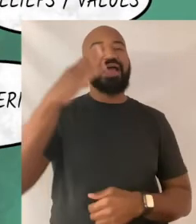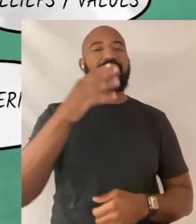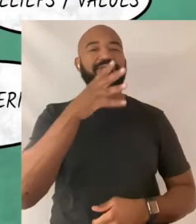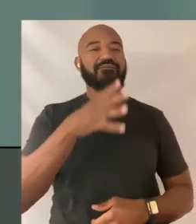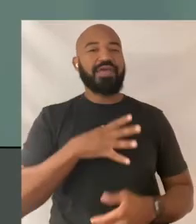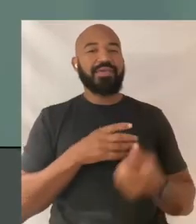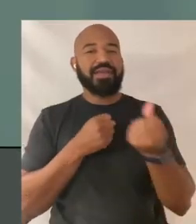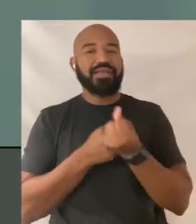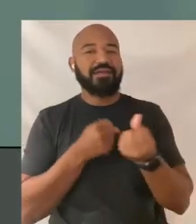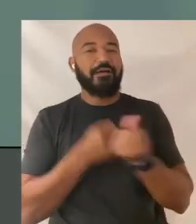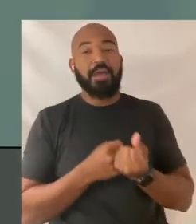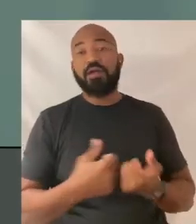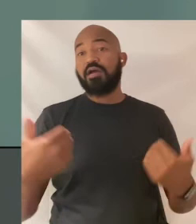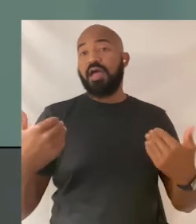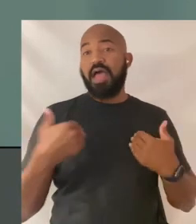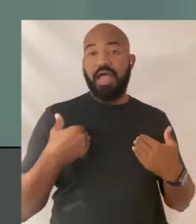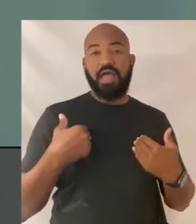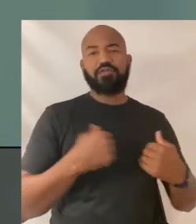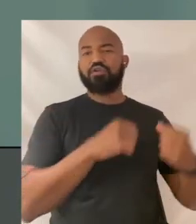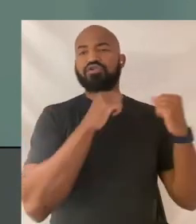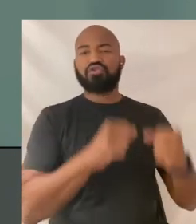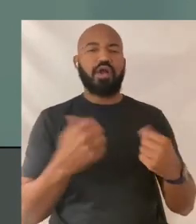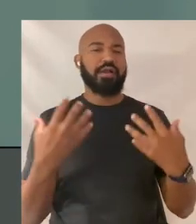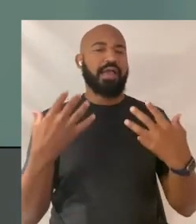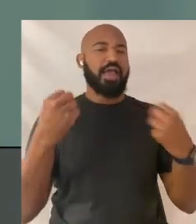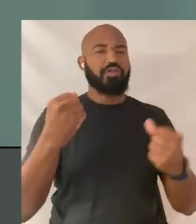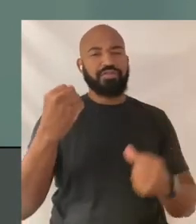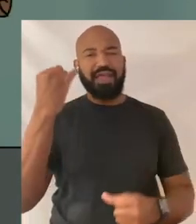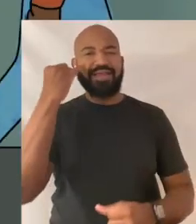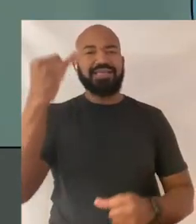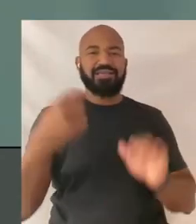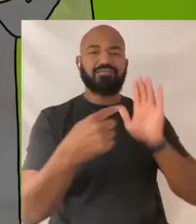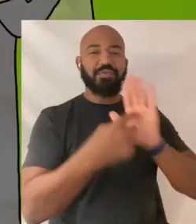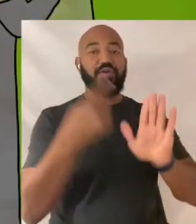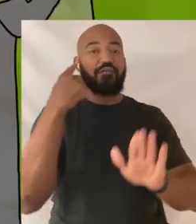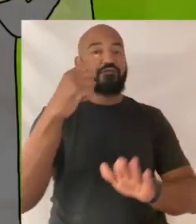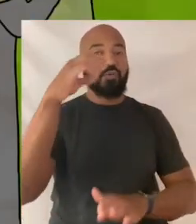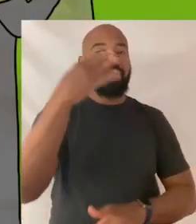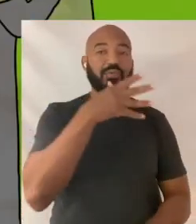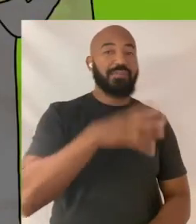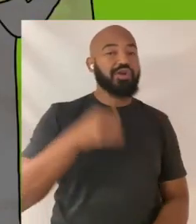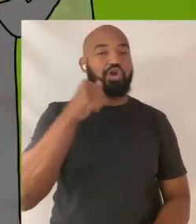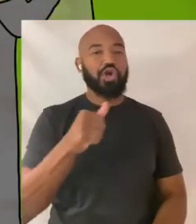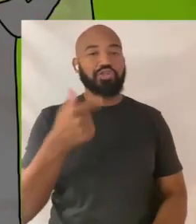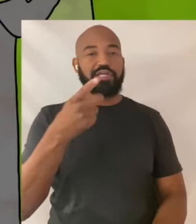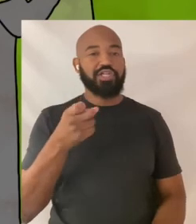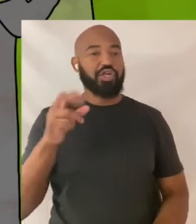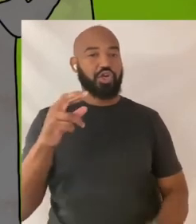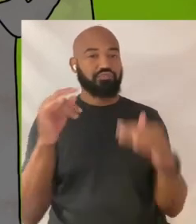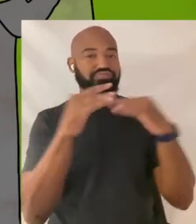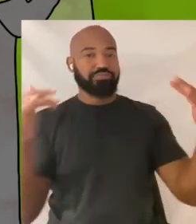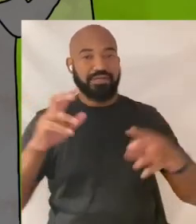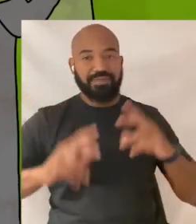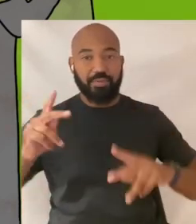feminisms, by uplifting whole and healthy representations of Black women, girls, and gender-expansive folks, and by